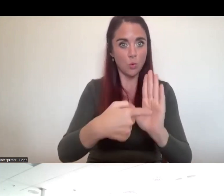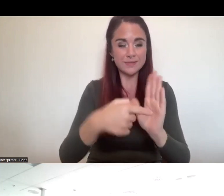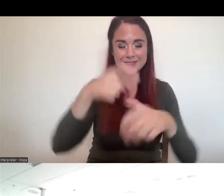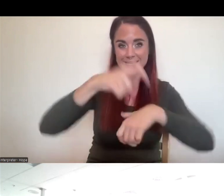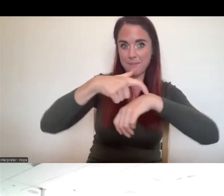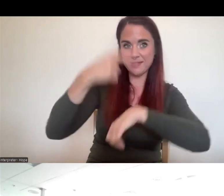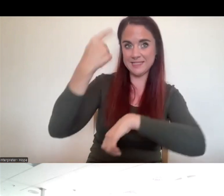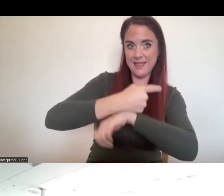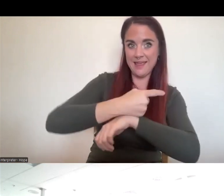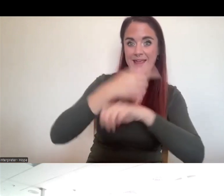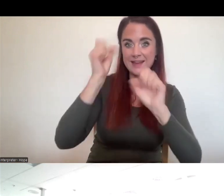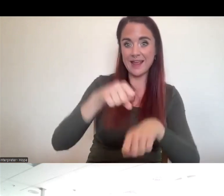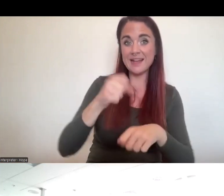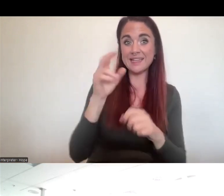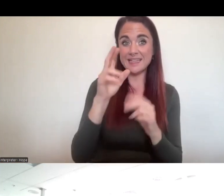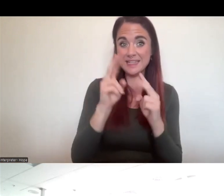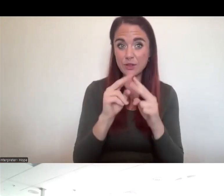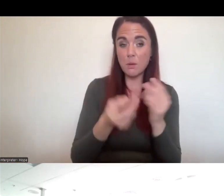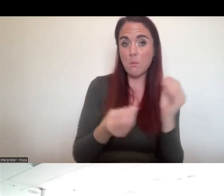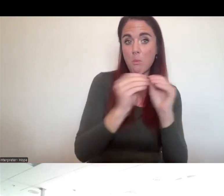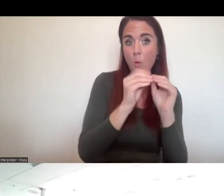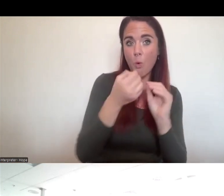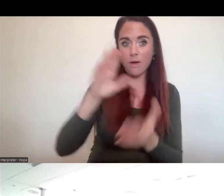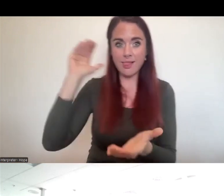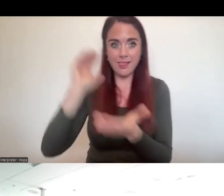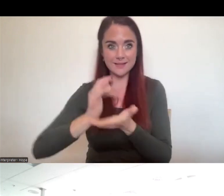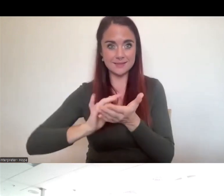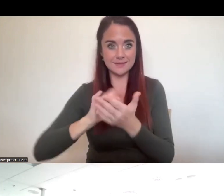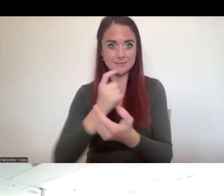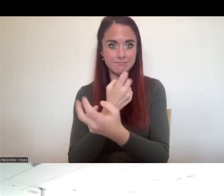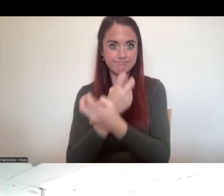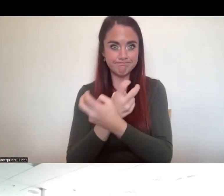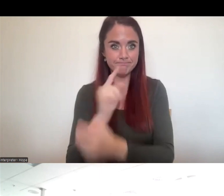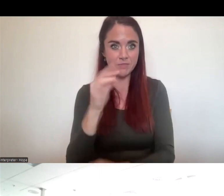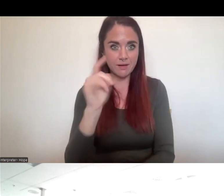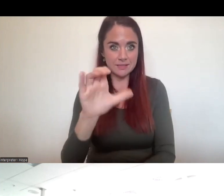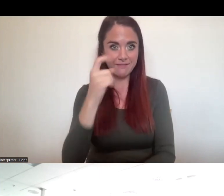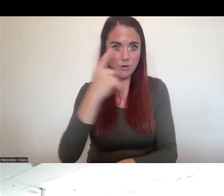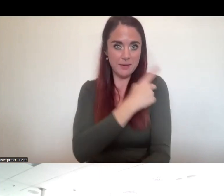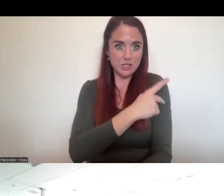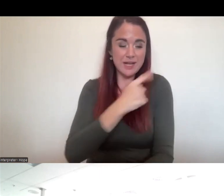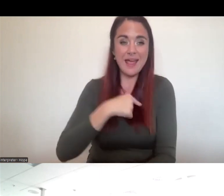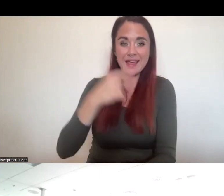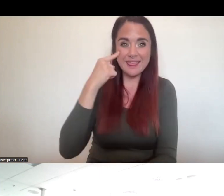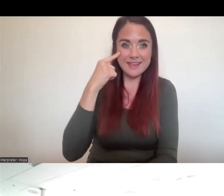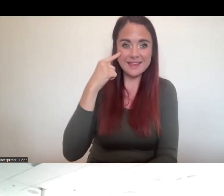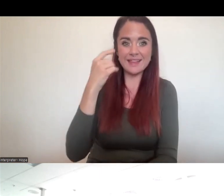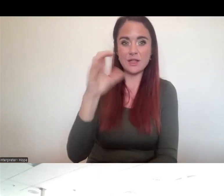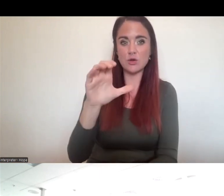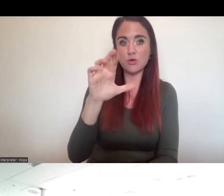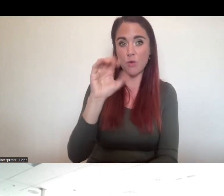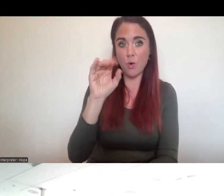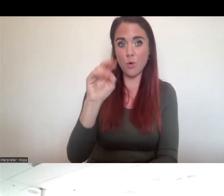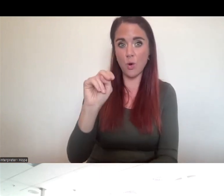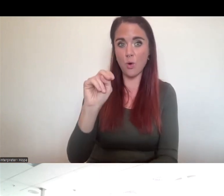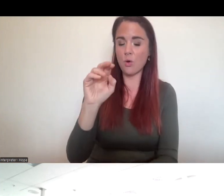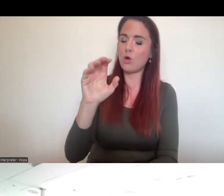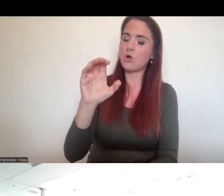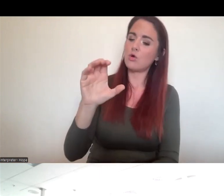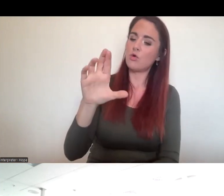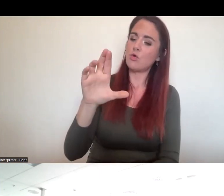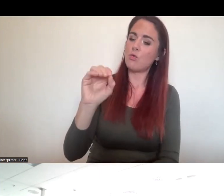can be more or less toxic for the patient. So I think this is chronotherapy is probably like right now the